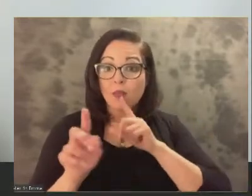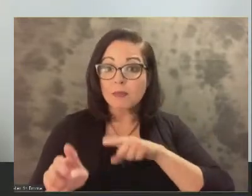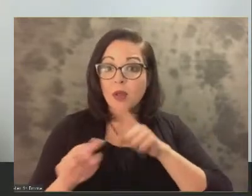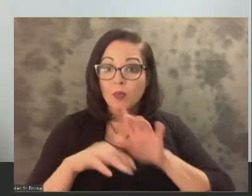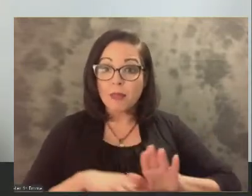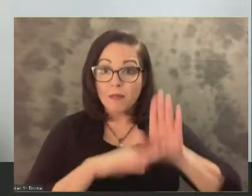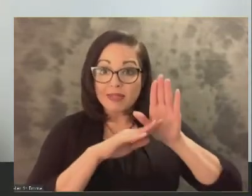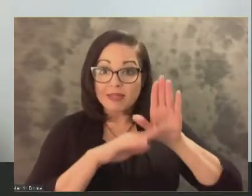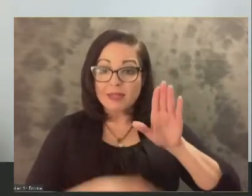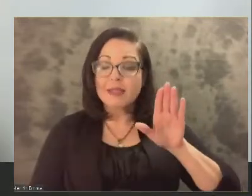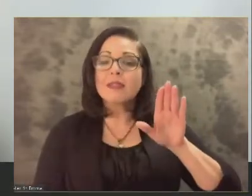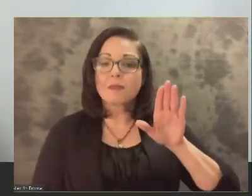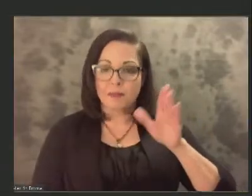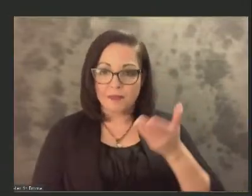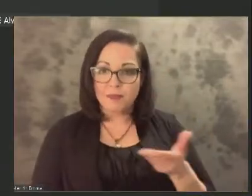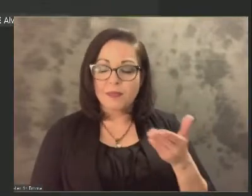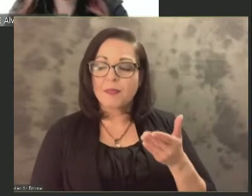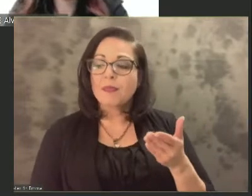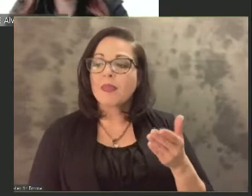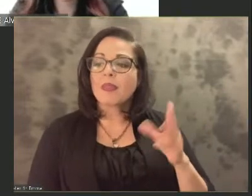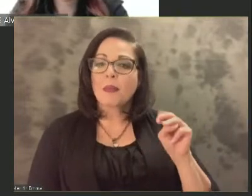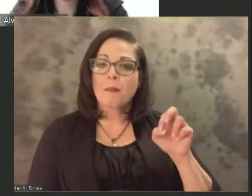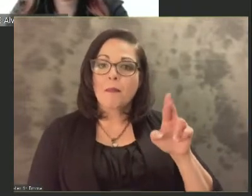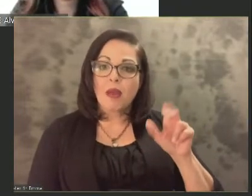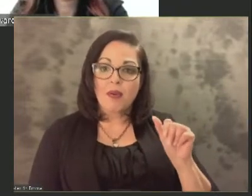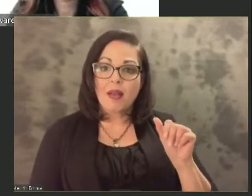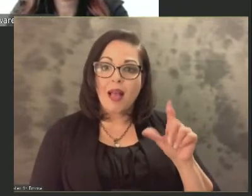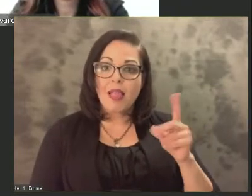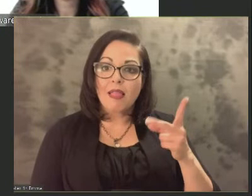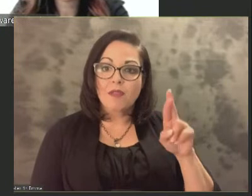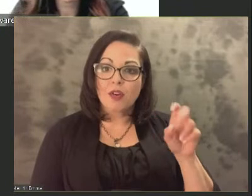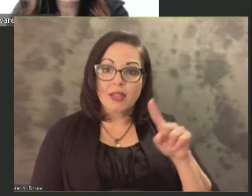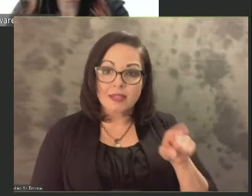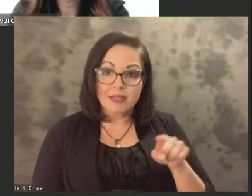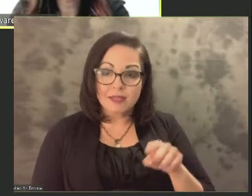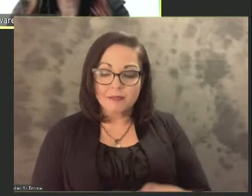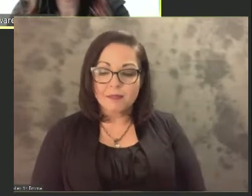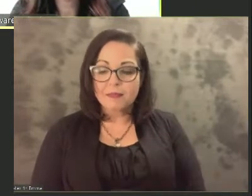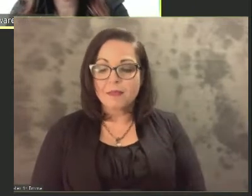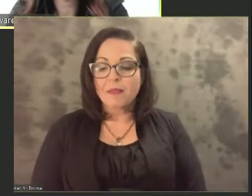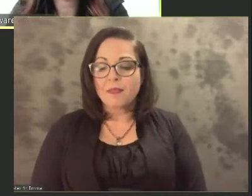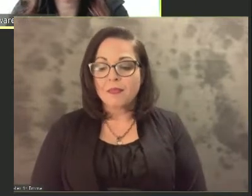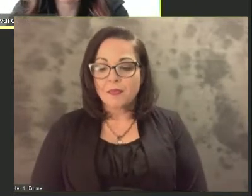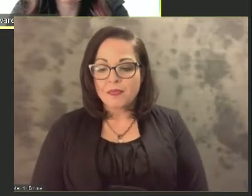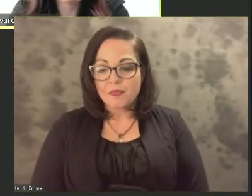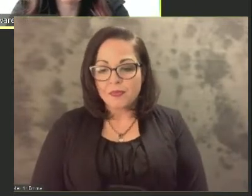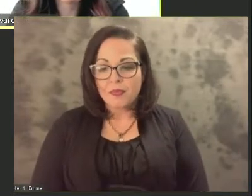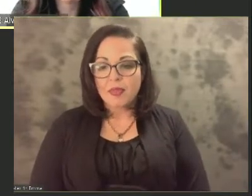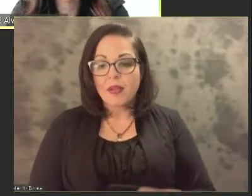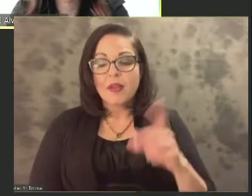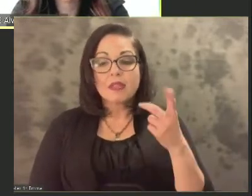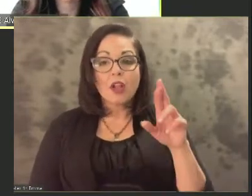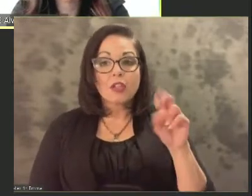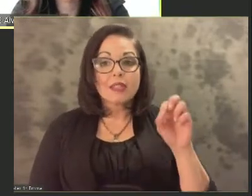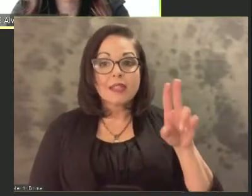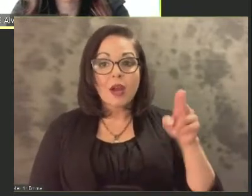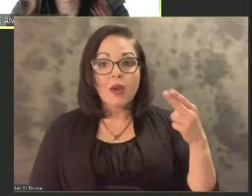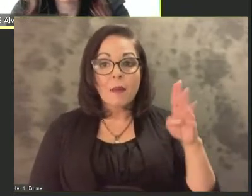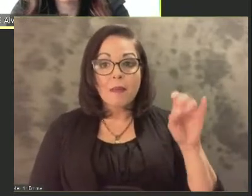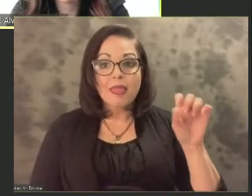present. Ms. Myra Alvarez. Present. Dr. Sarah